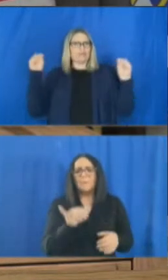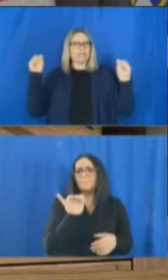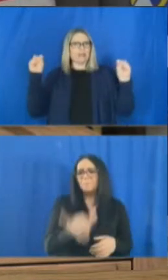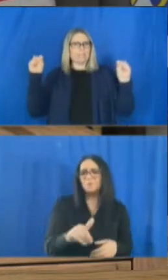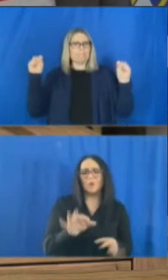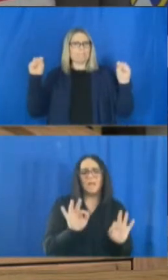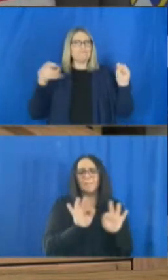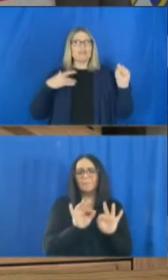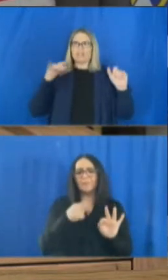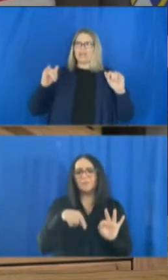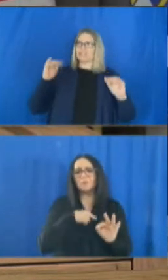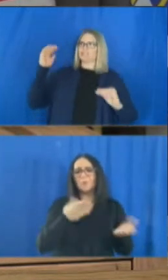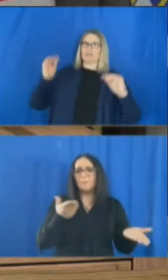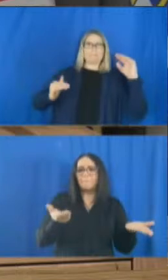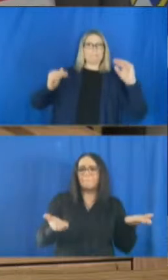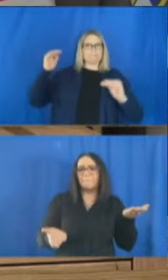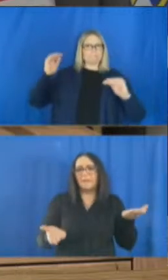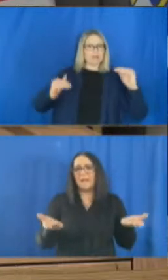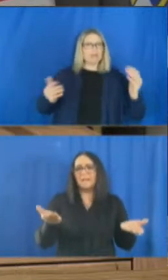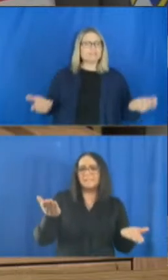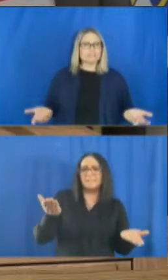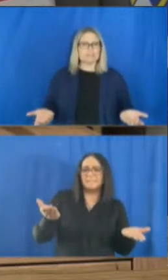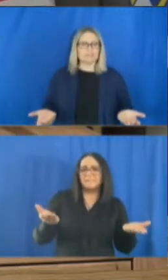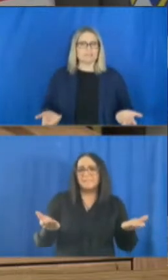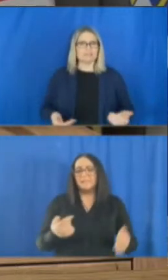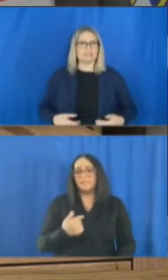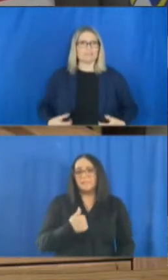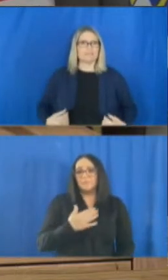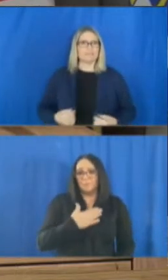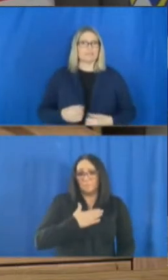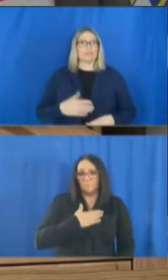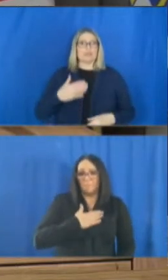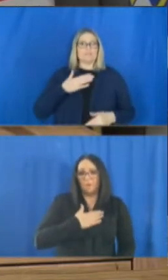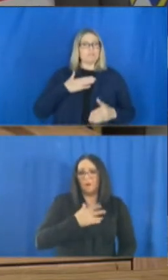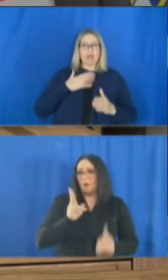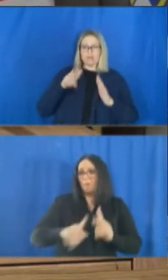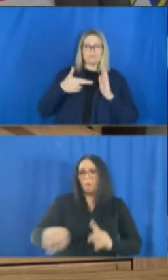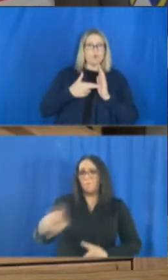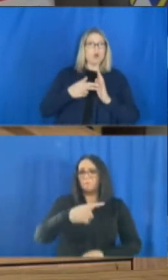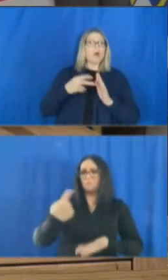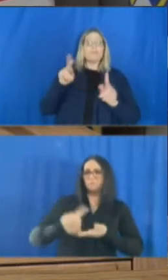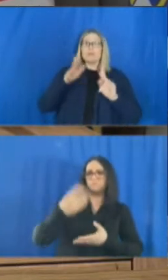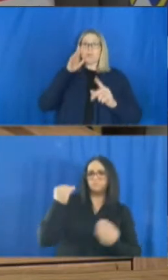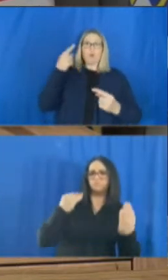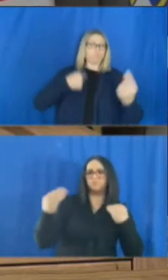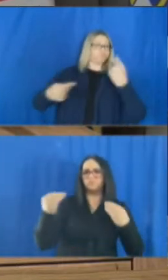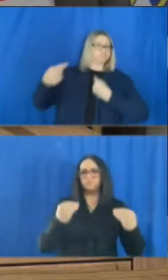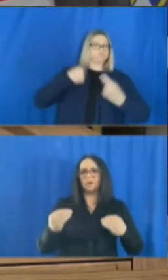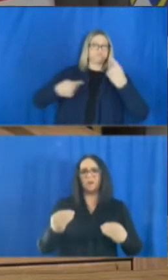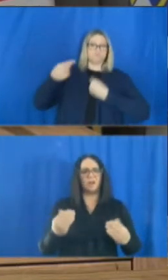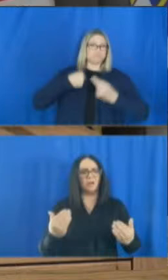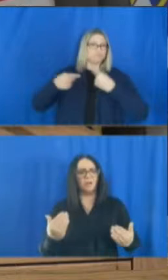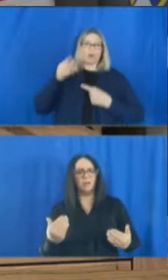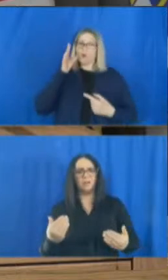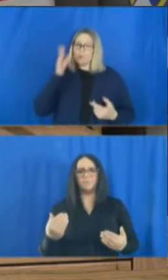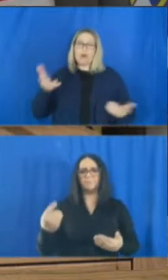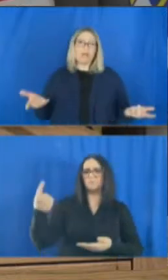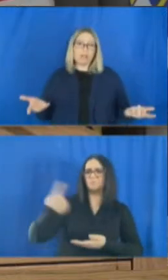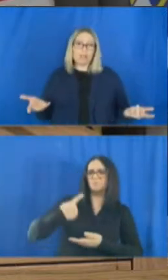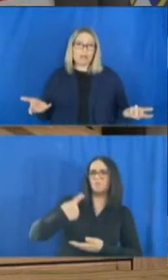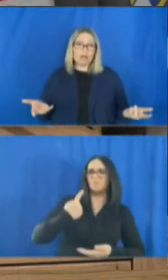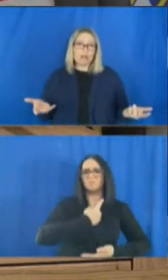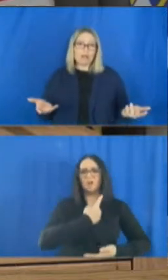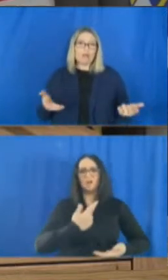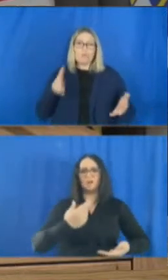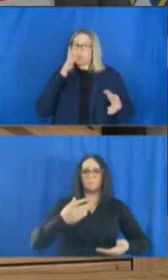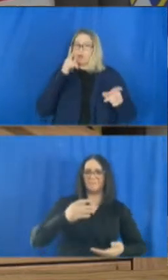time. But we're all doing our best to make decisions on for the most and for as many people